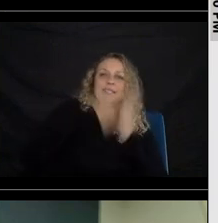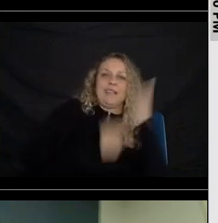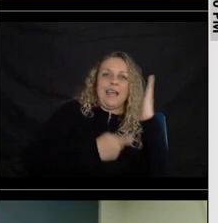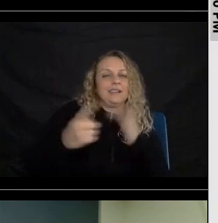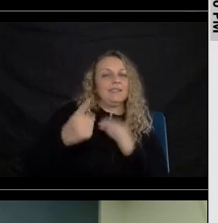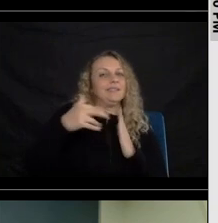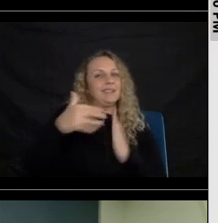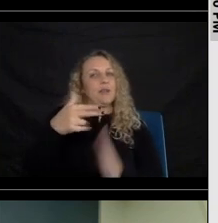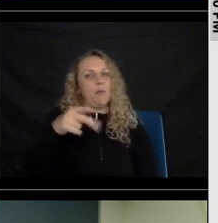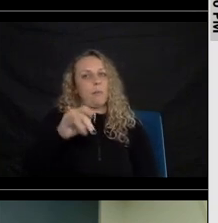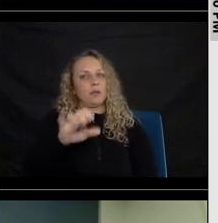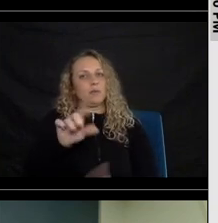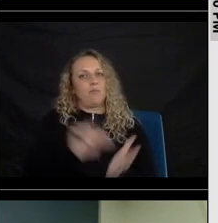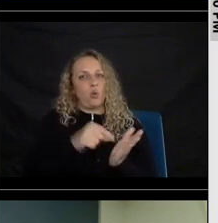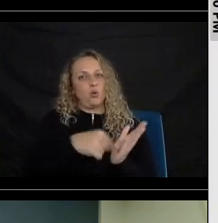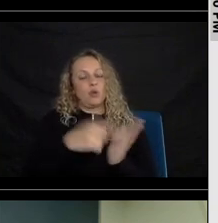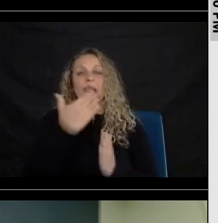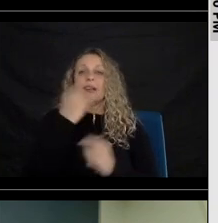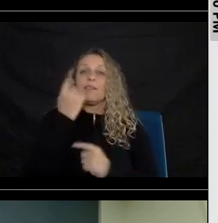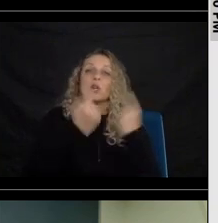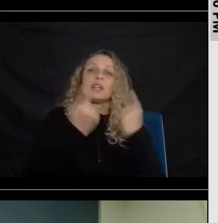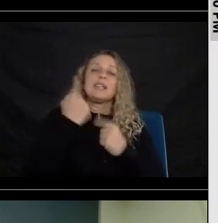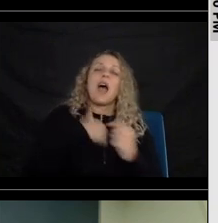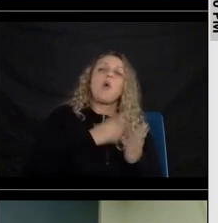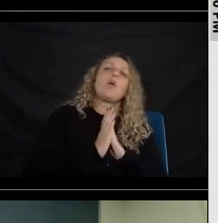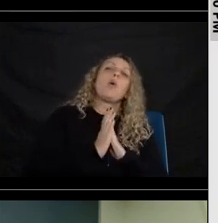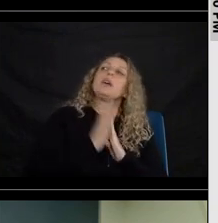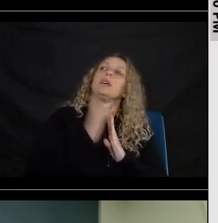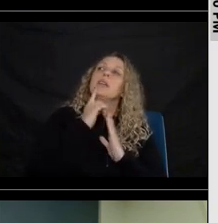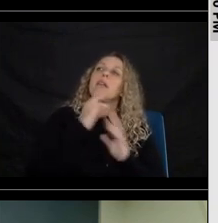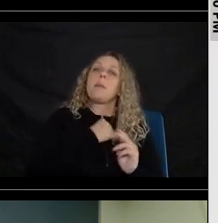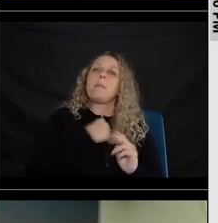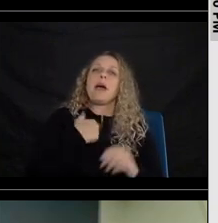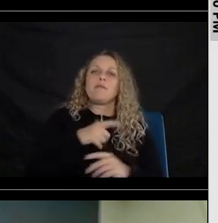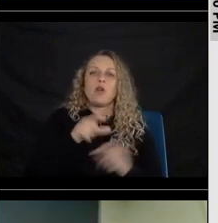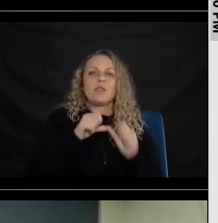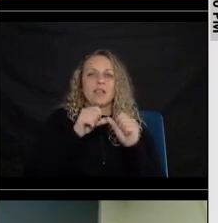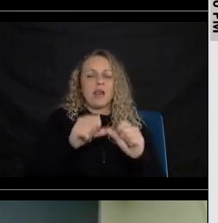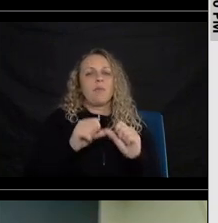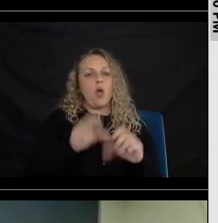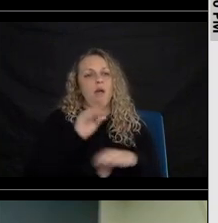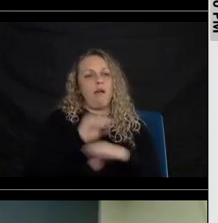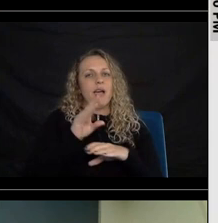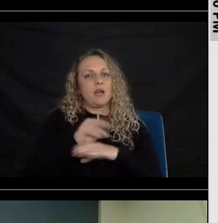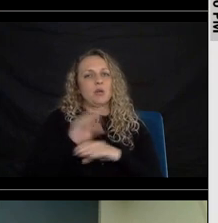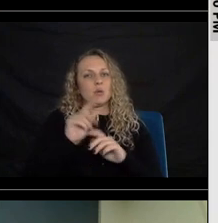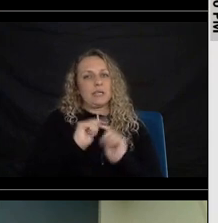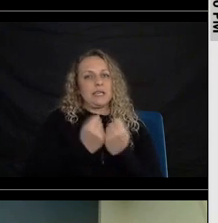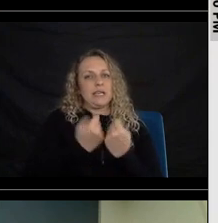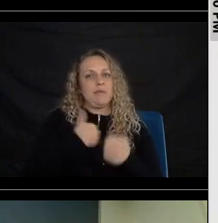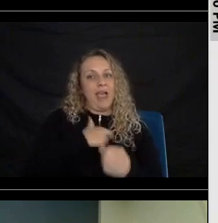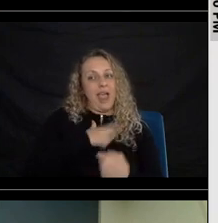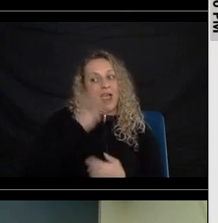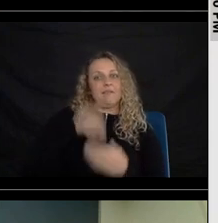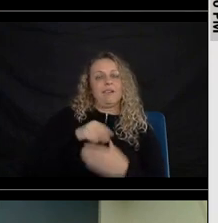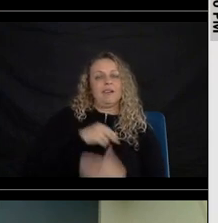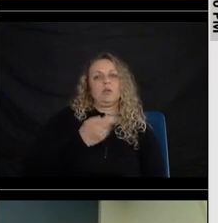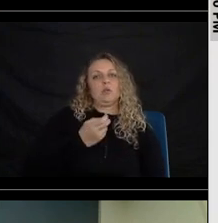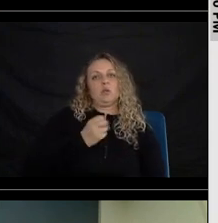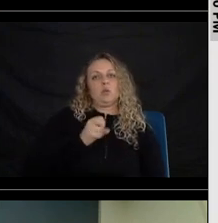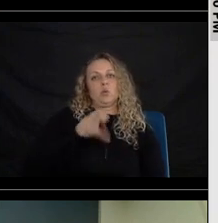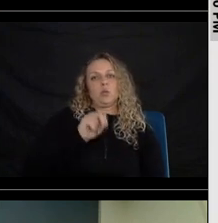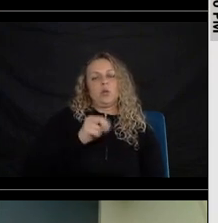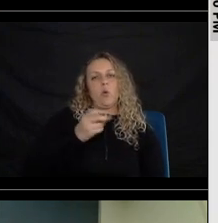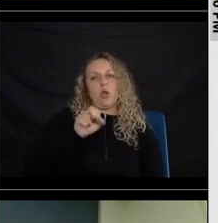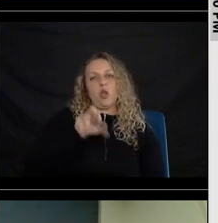the Palm Beach Post. Thank you for considering our request, the members of the Sustainability Advisory Team, of which I am one, Susan Oyer.